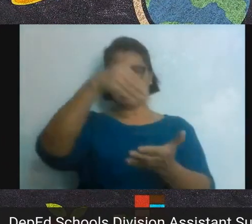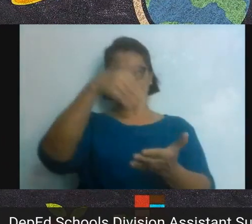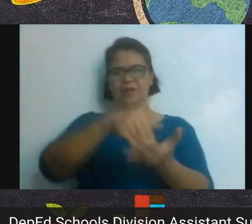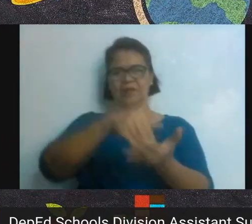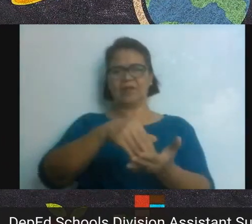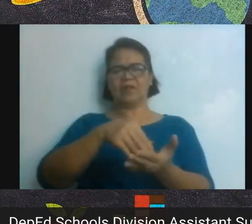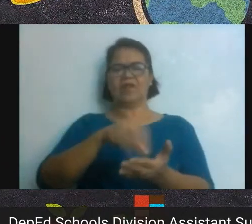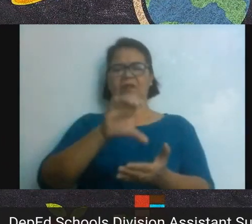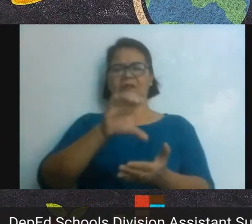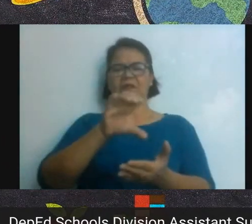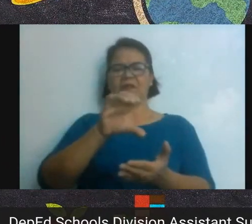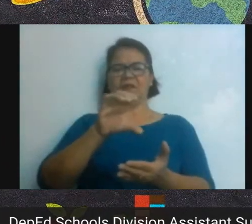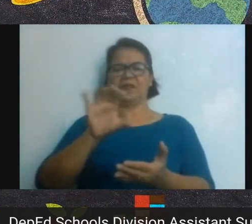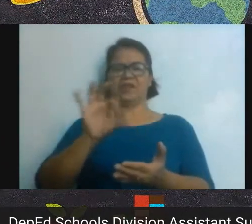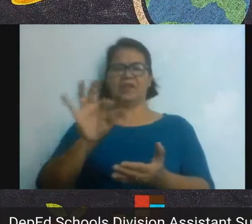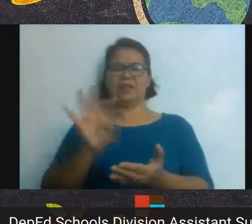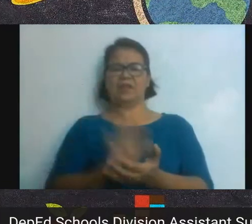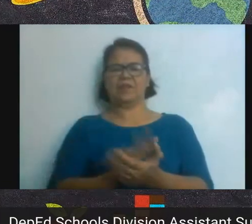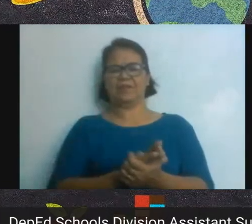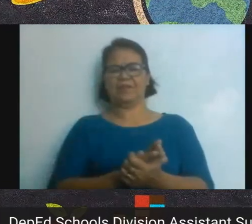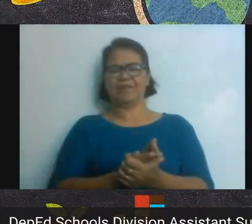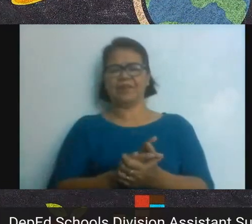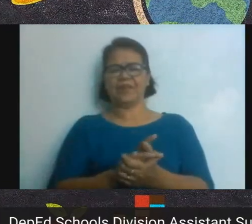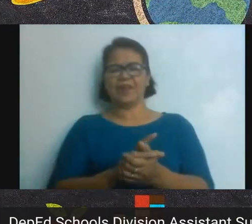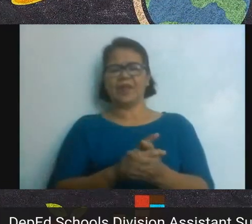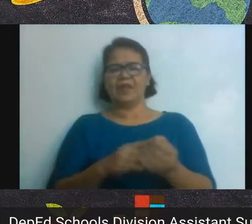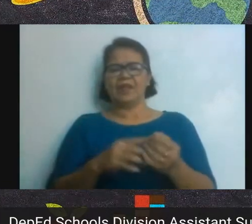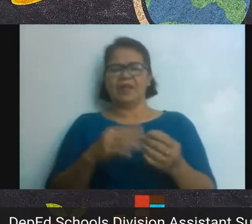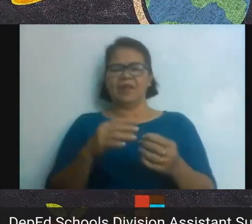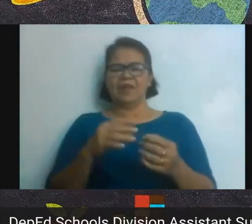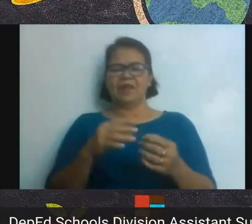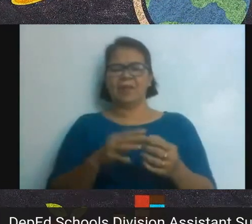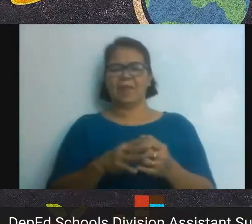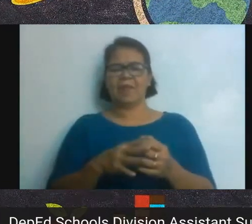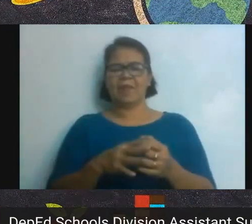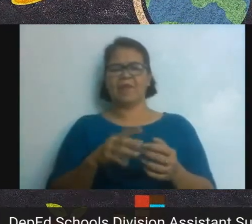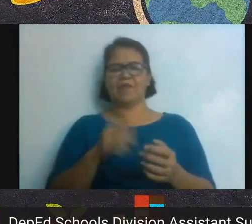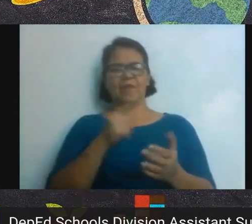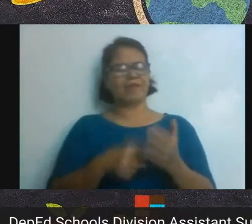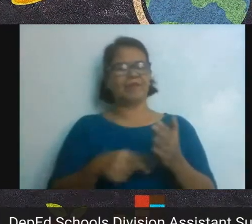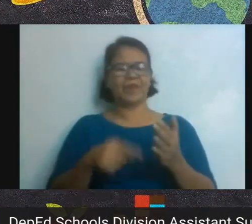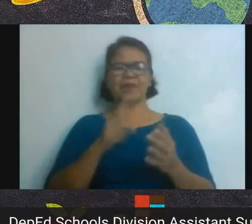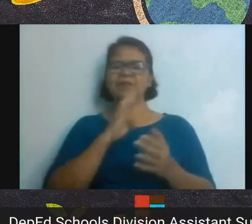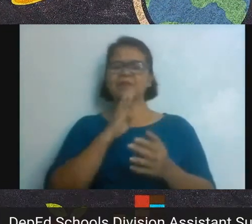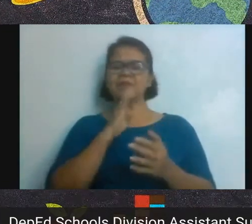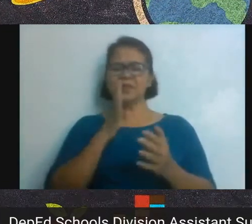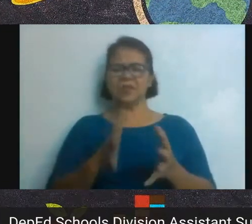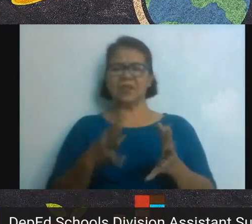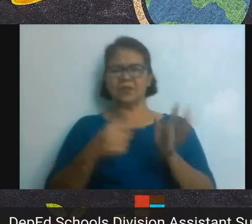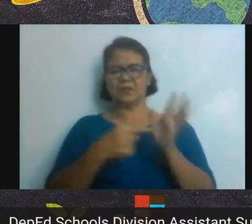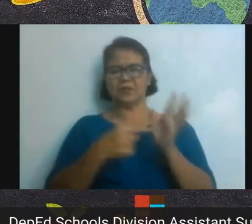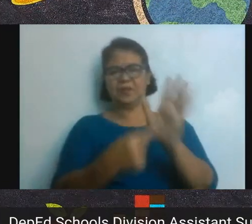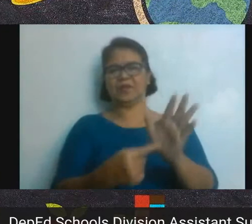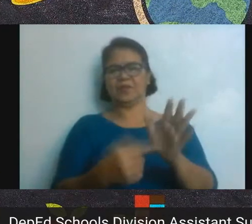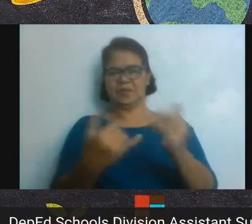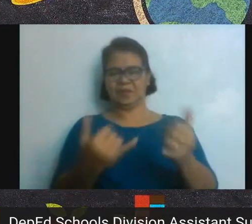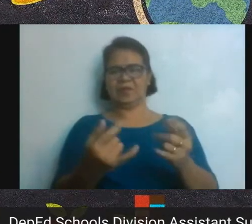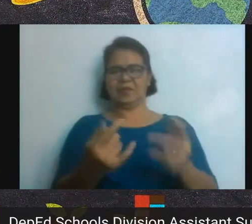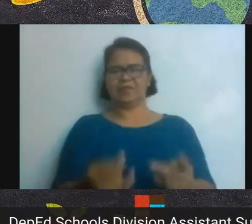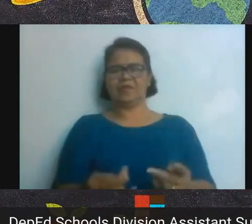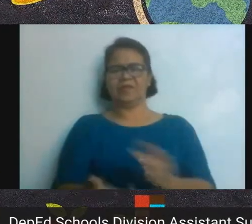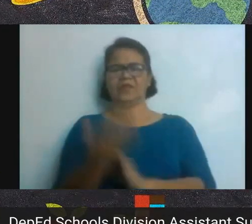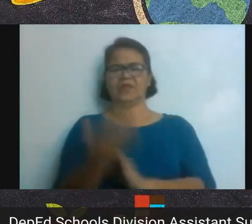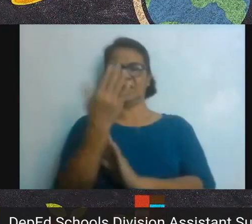Fellow educators, what our speaker has to present this morning is really valuable